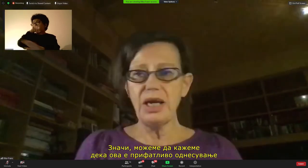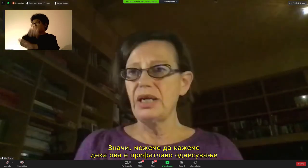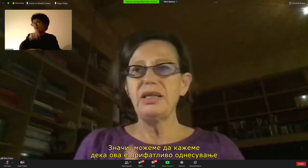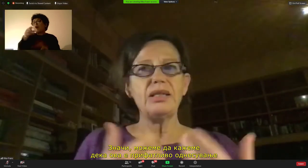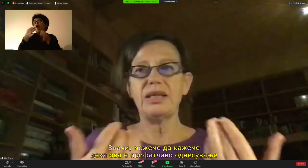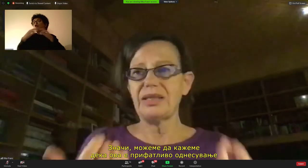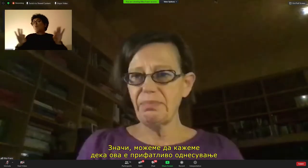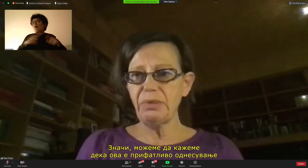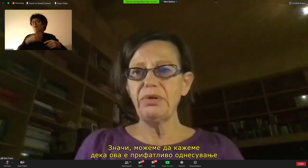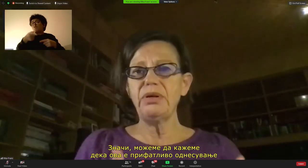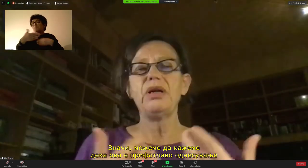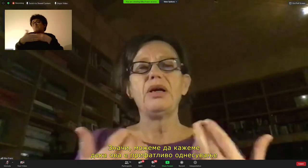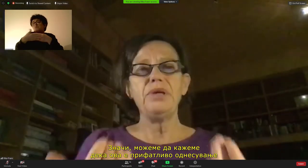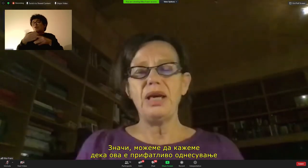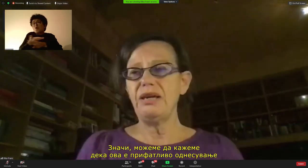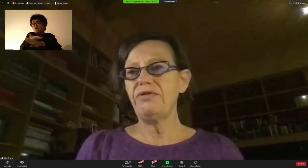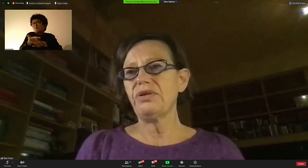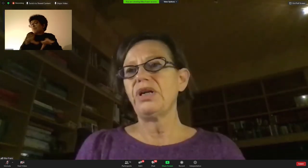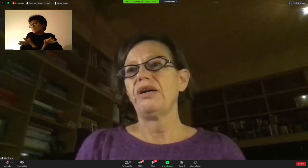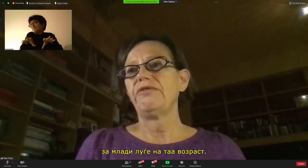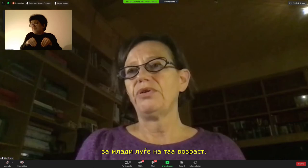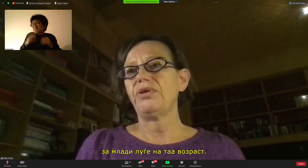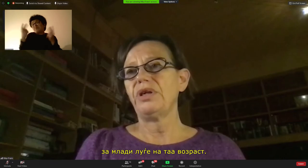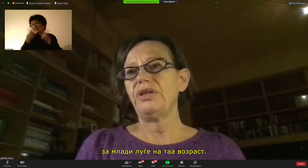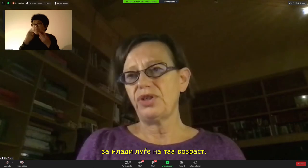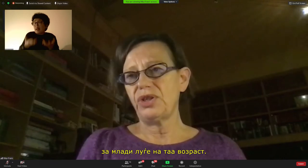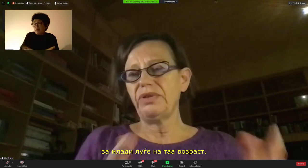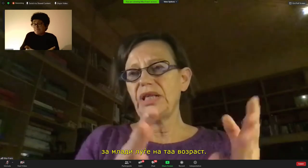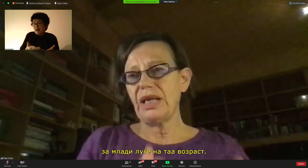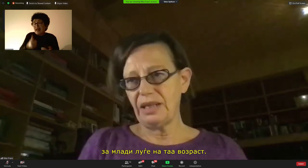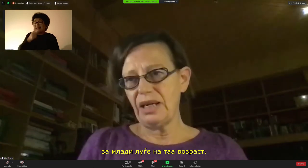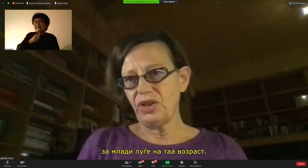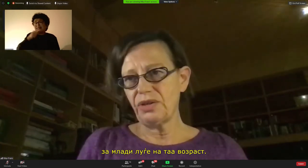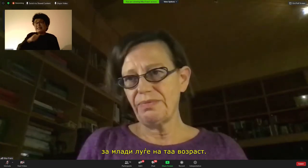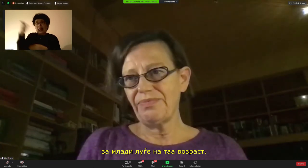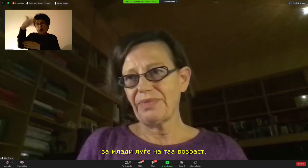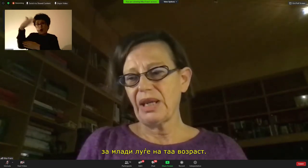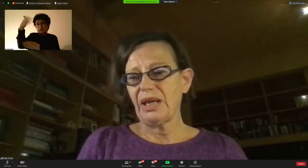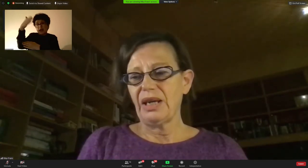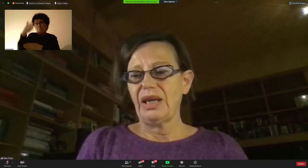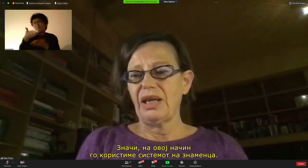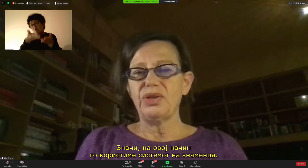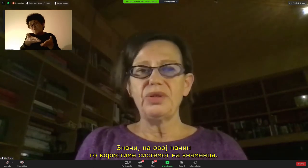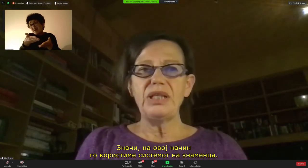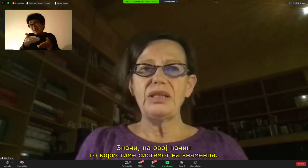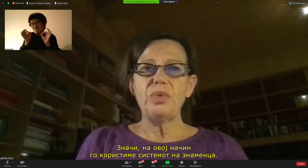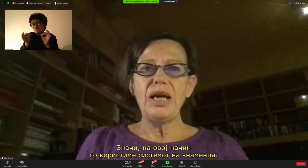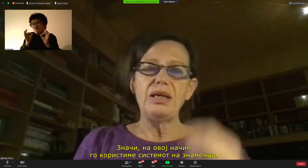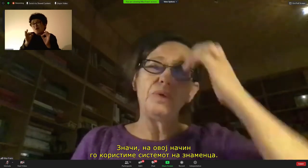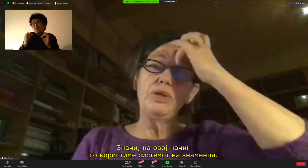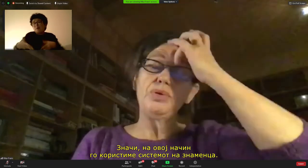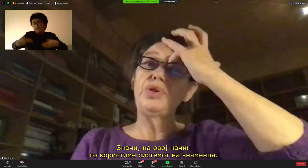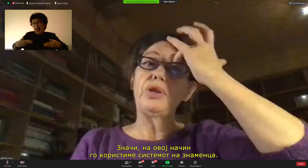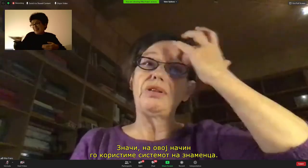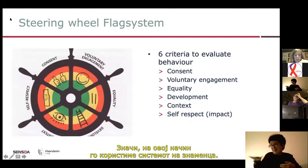okay, this is acceptable behavior for young children that age. So this is the way